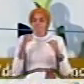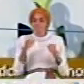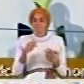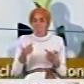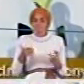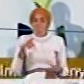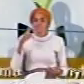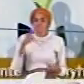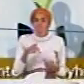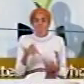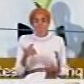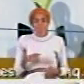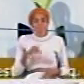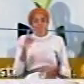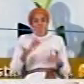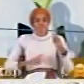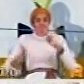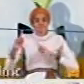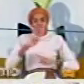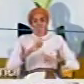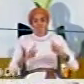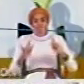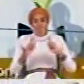say supernatural.